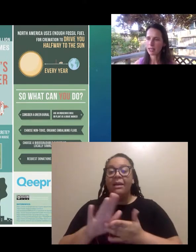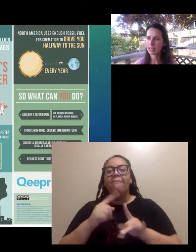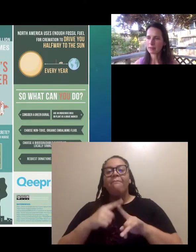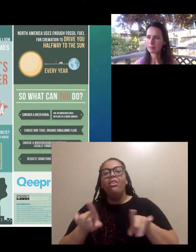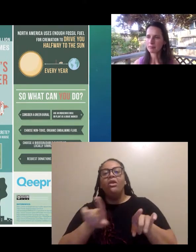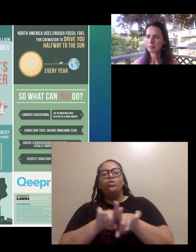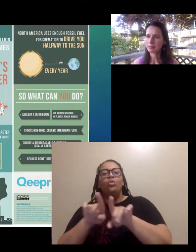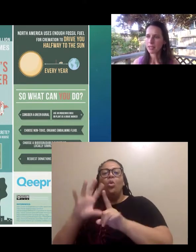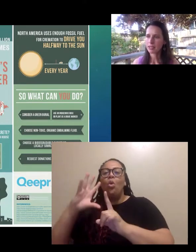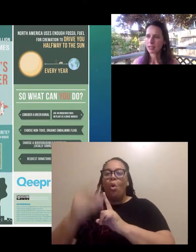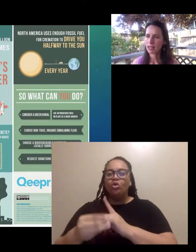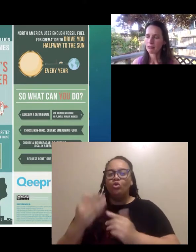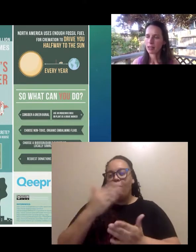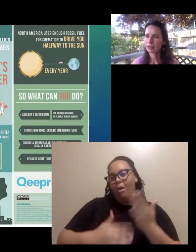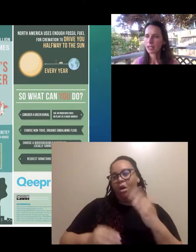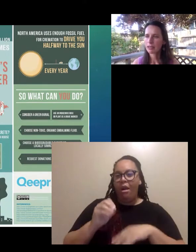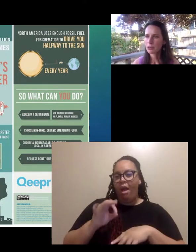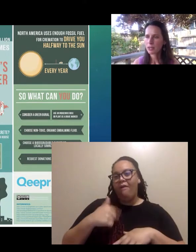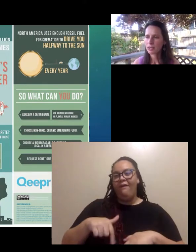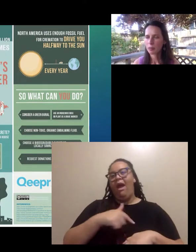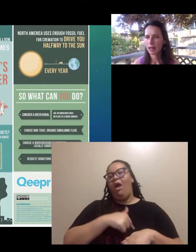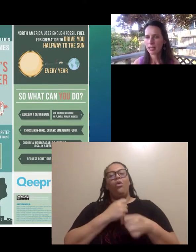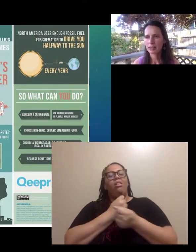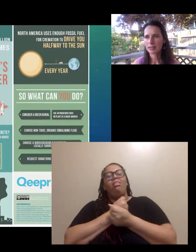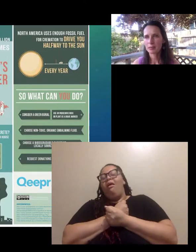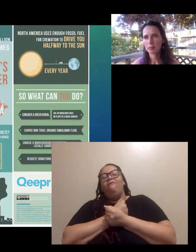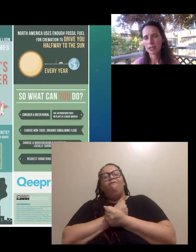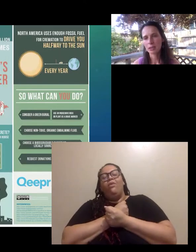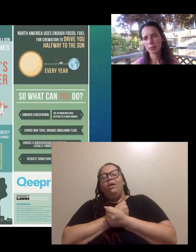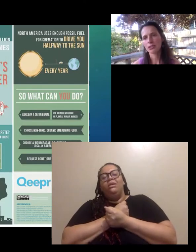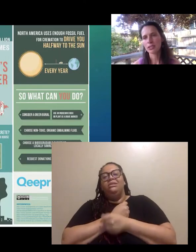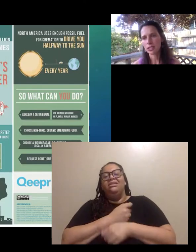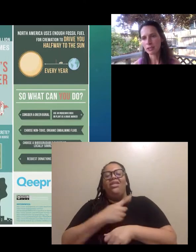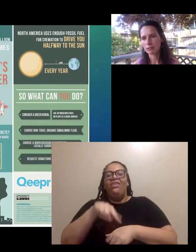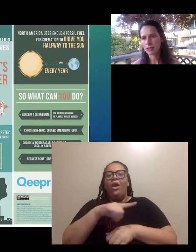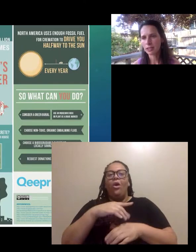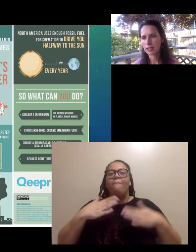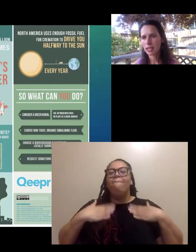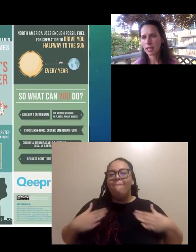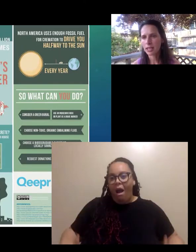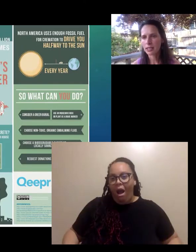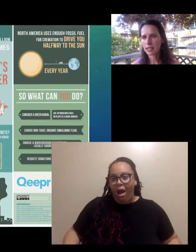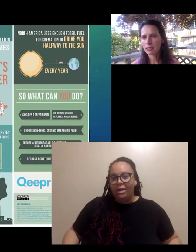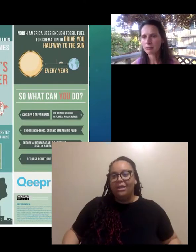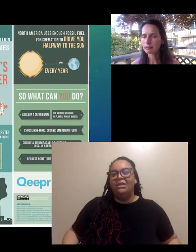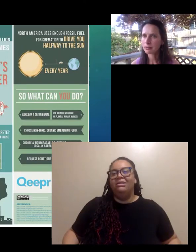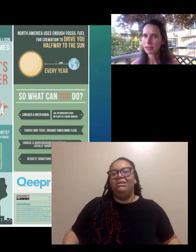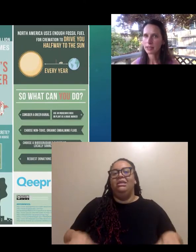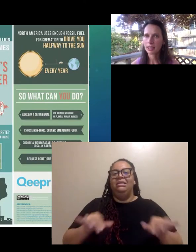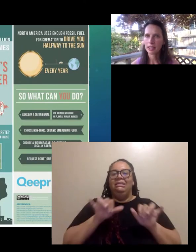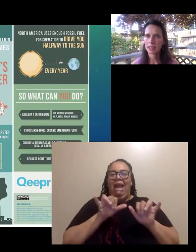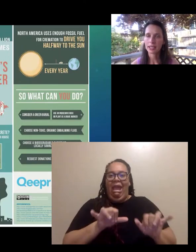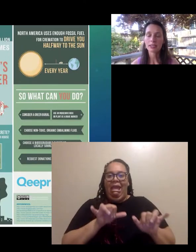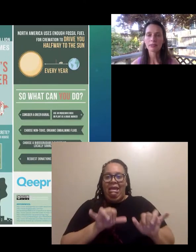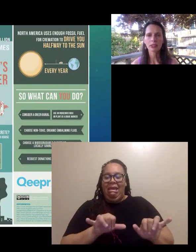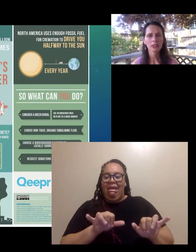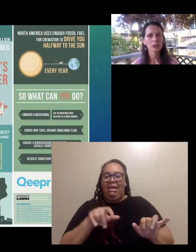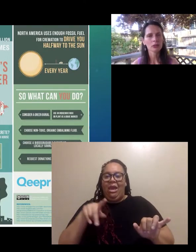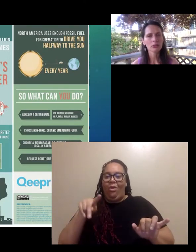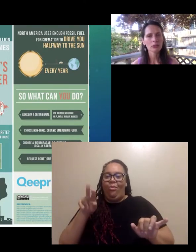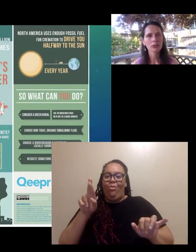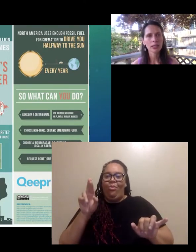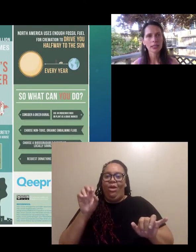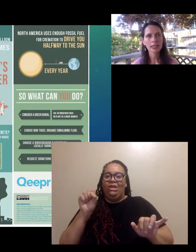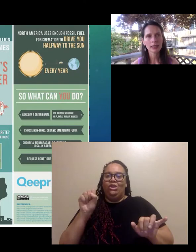of, um, of our loved ones' bodies being preserved and of, I guess, of,